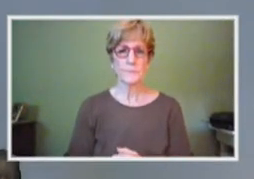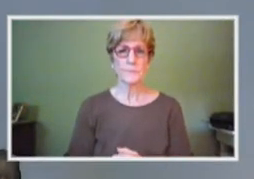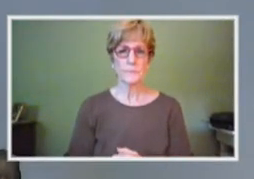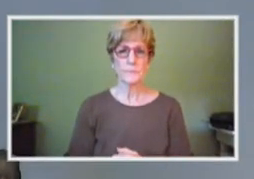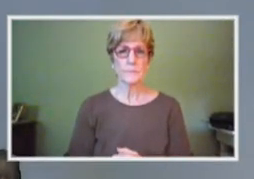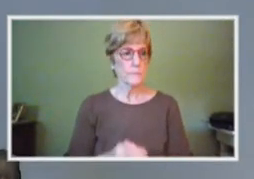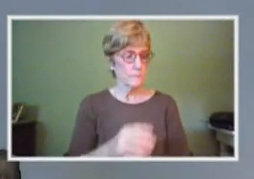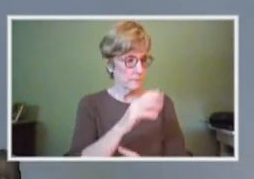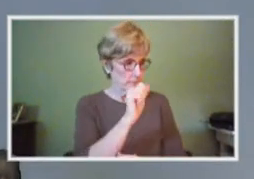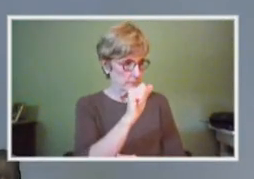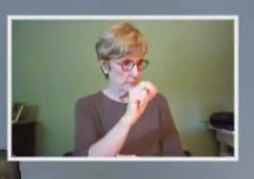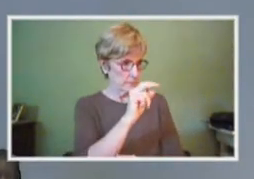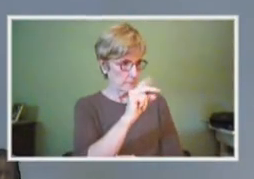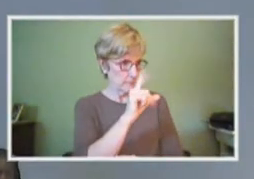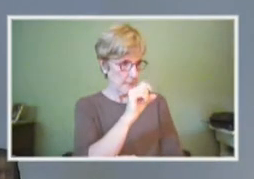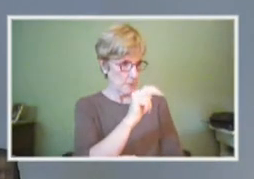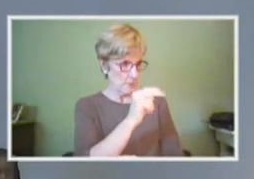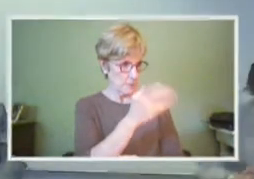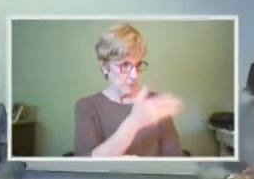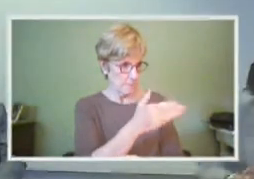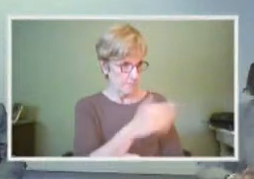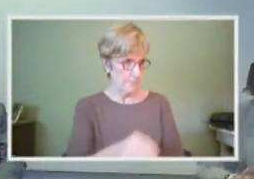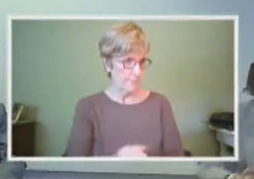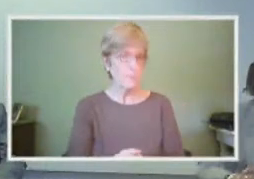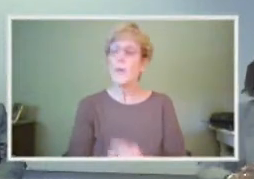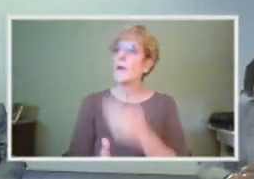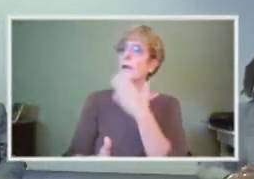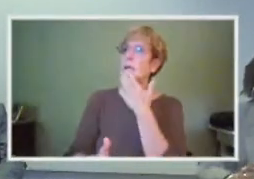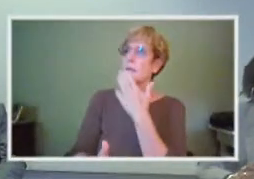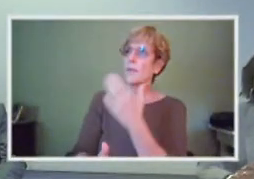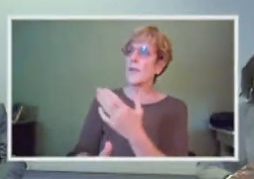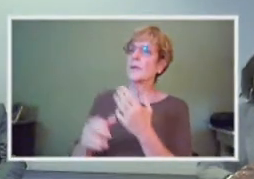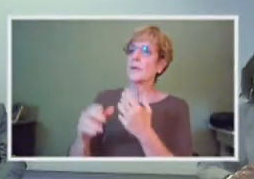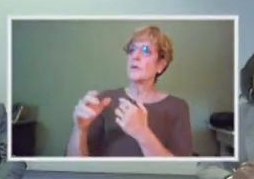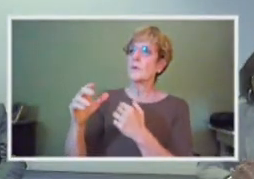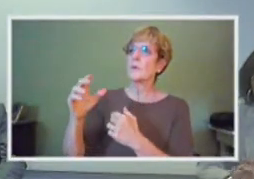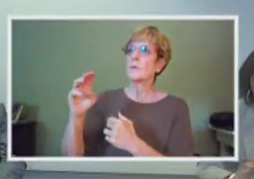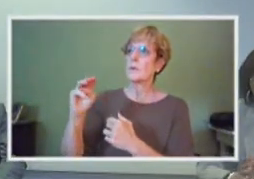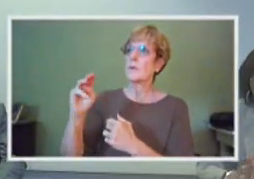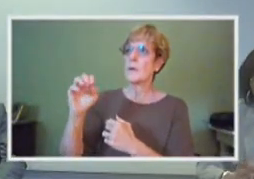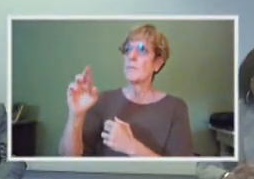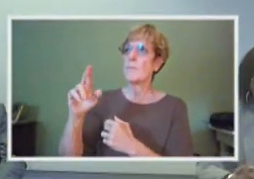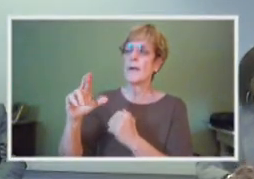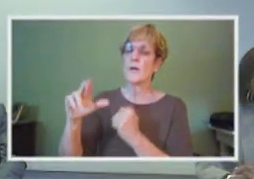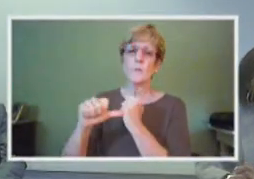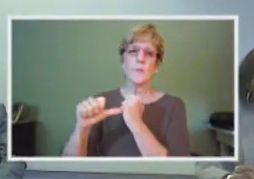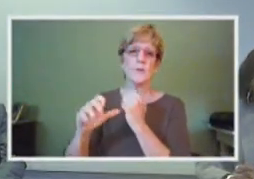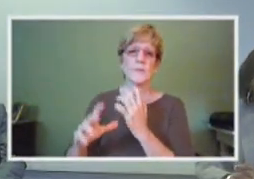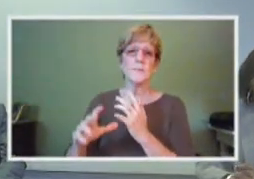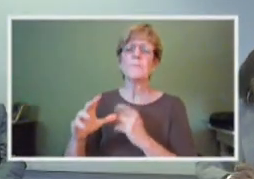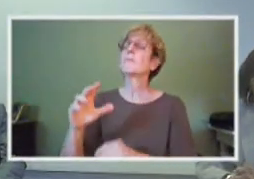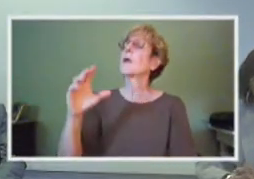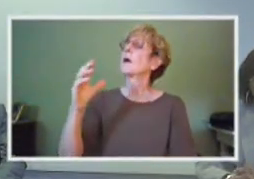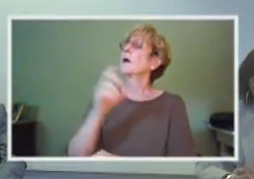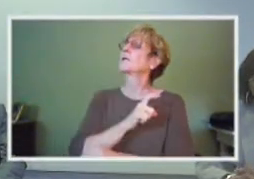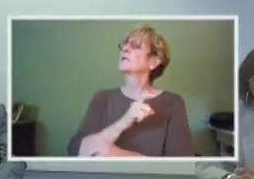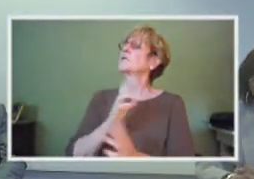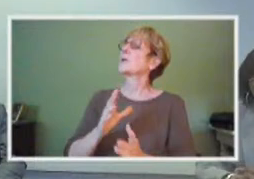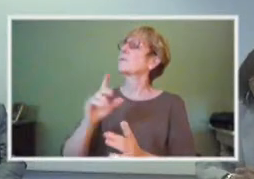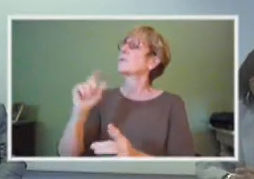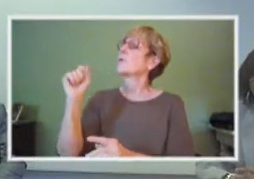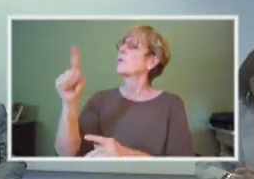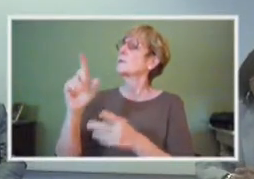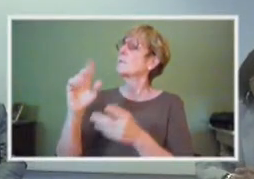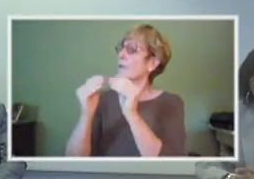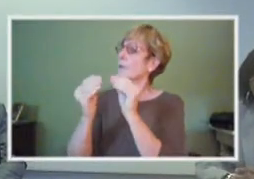Thank you, Mayor Pro Tem. Chief, I had a couple of questions about some of the numbers you